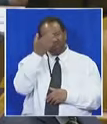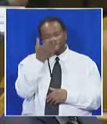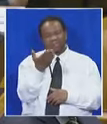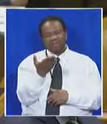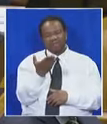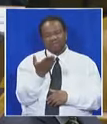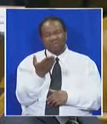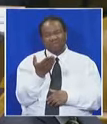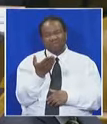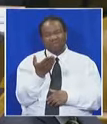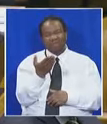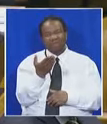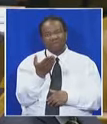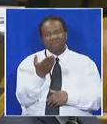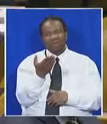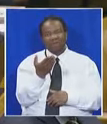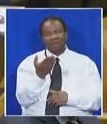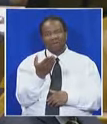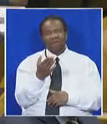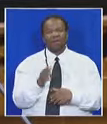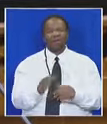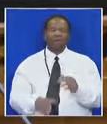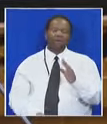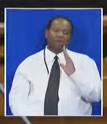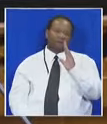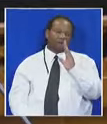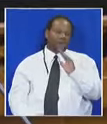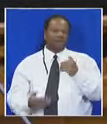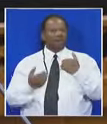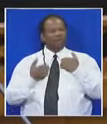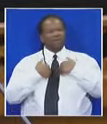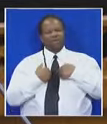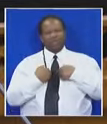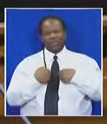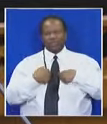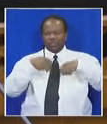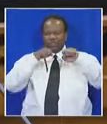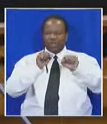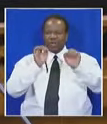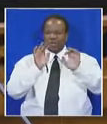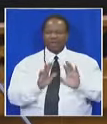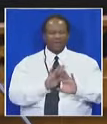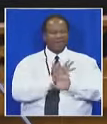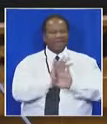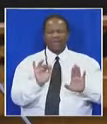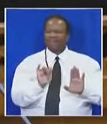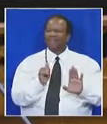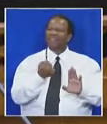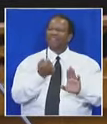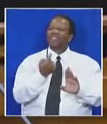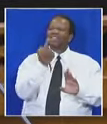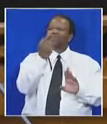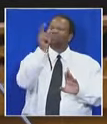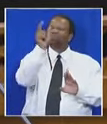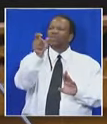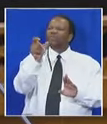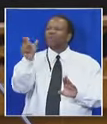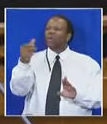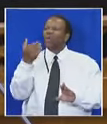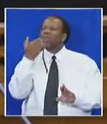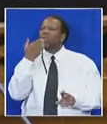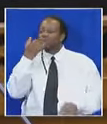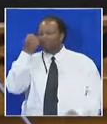Honorable Chairperson, I never referred to any individual in here as a fool. Thank you.